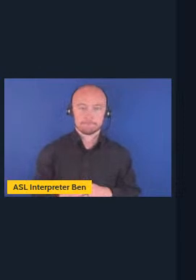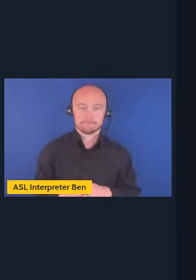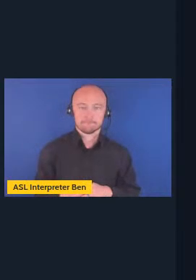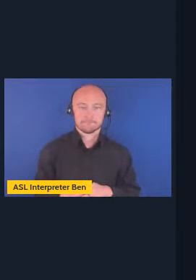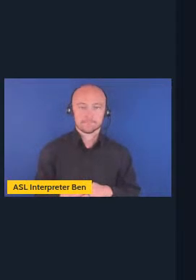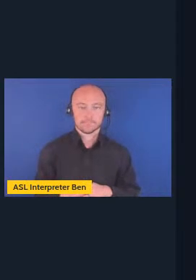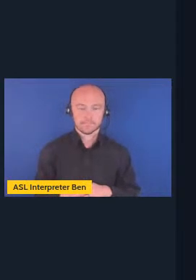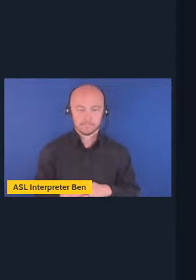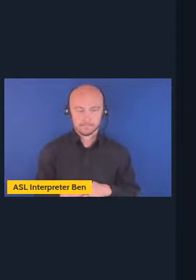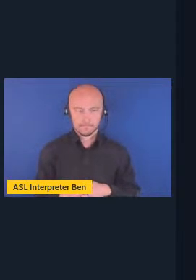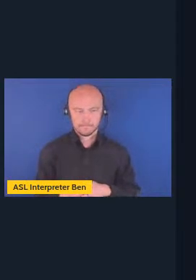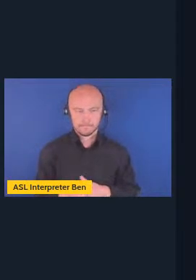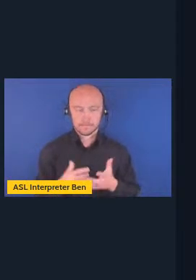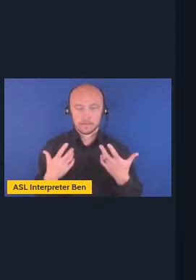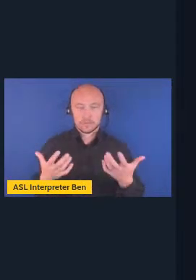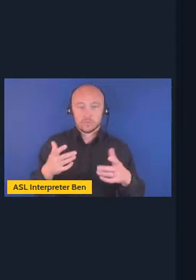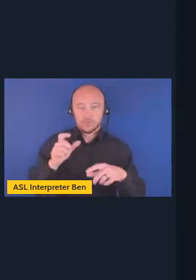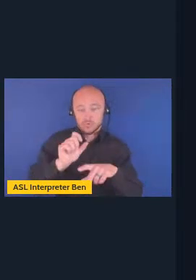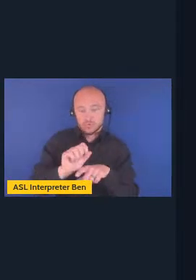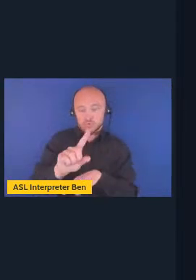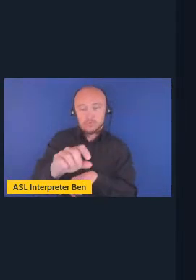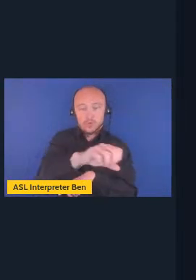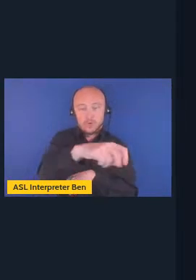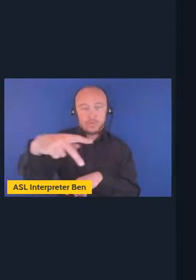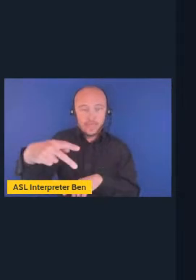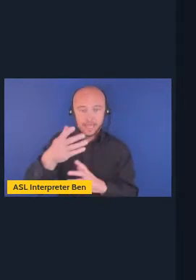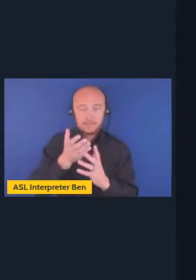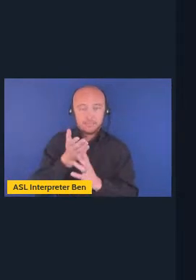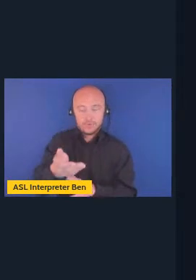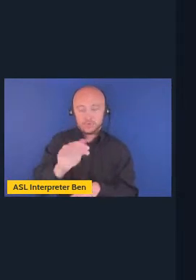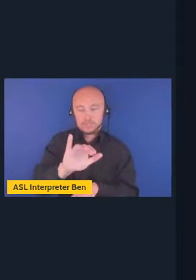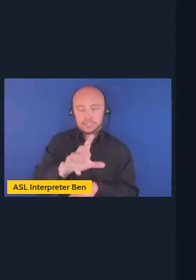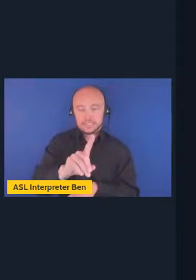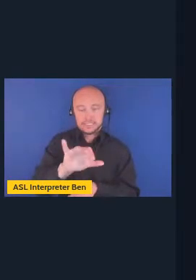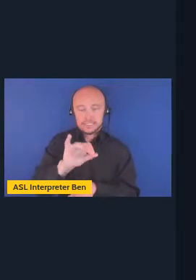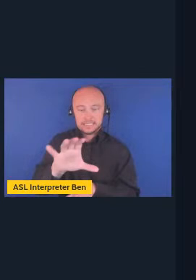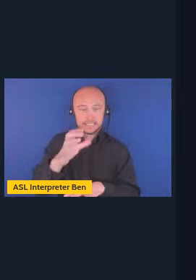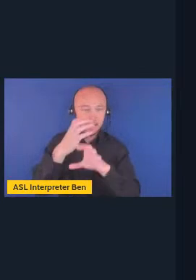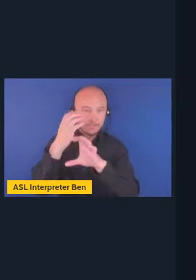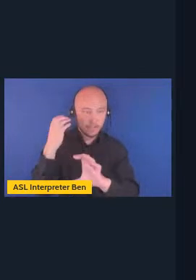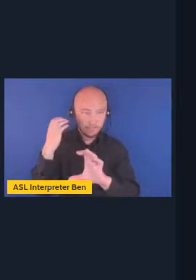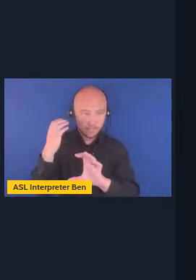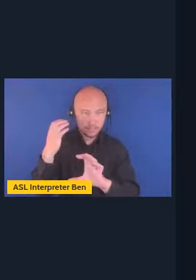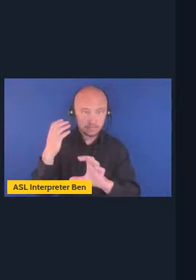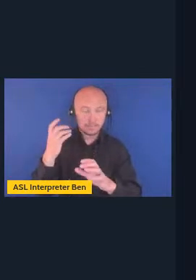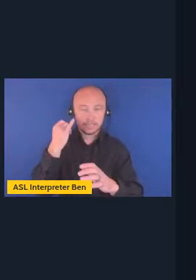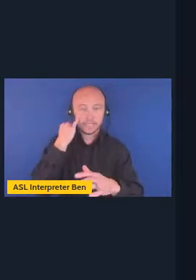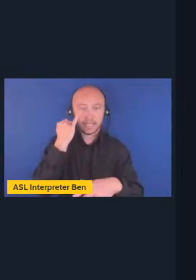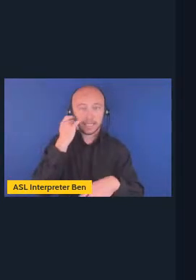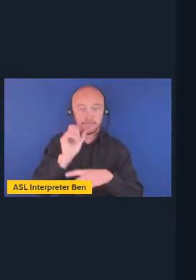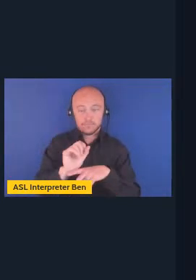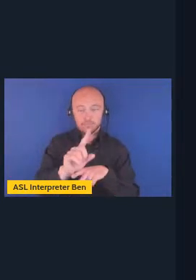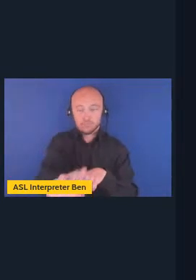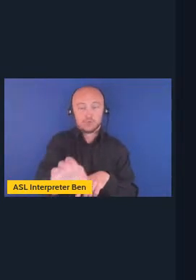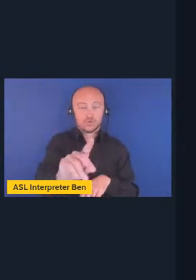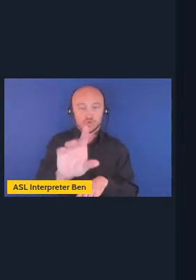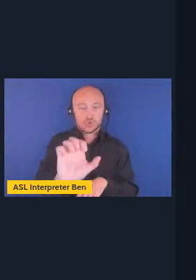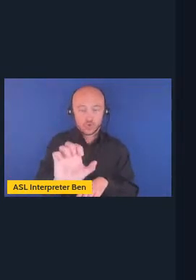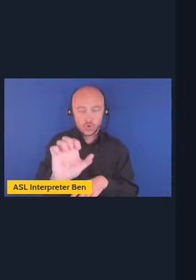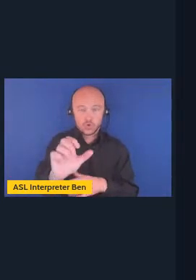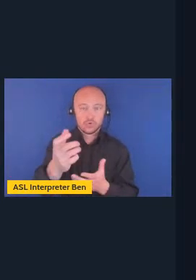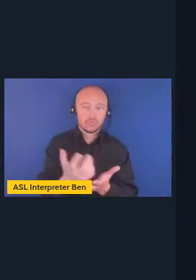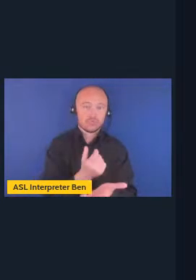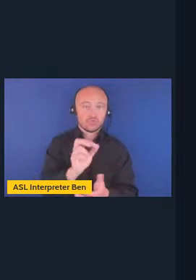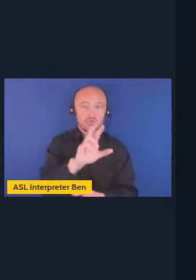You can deploy your application through this CI/CD pipeline. Whenever you push your code to the GitLab